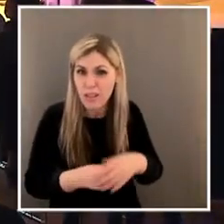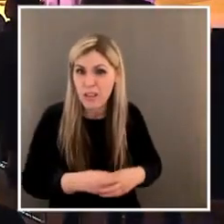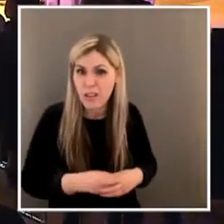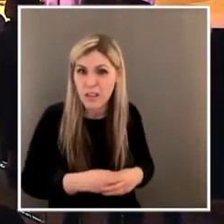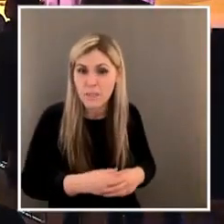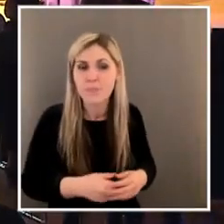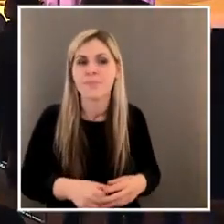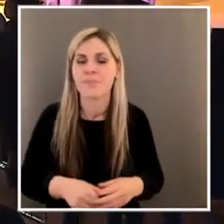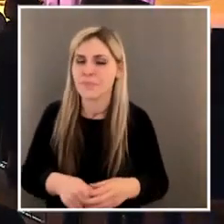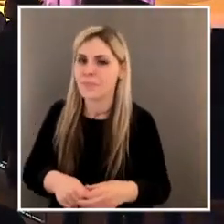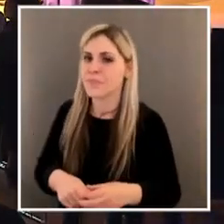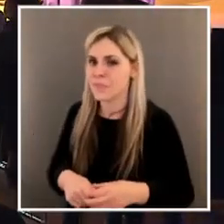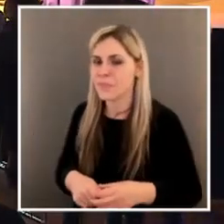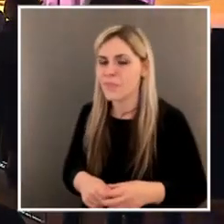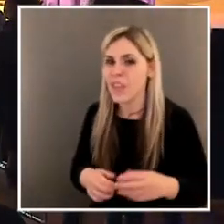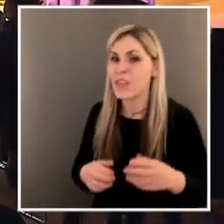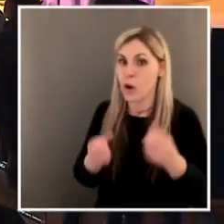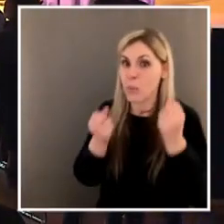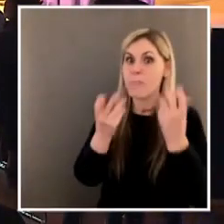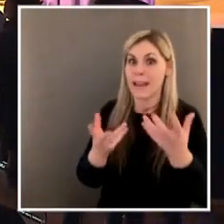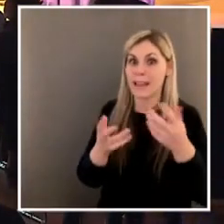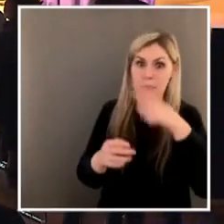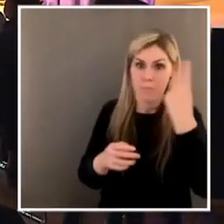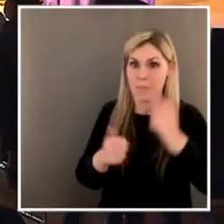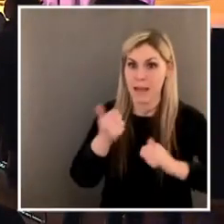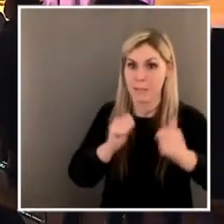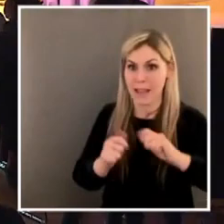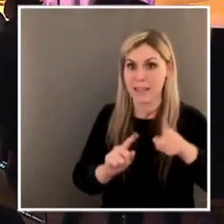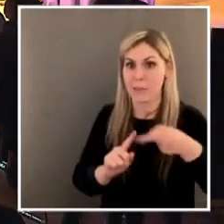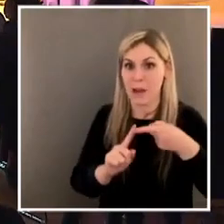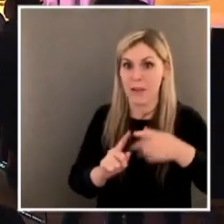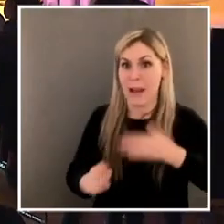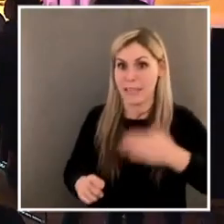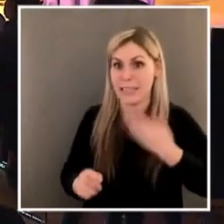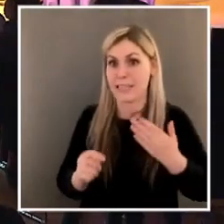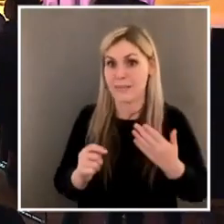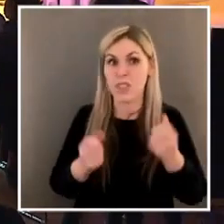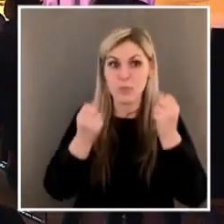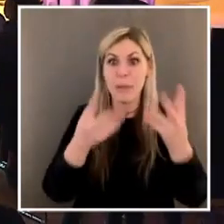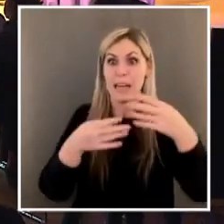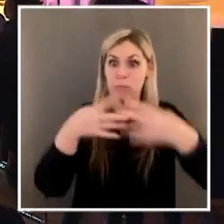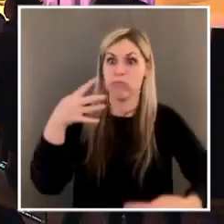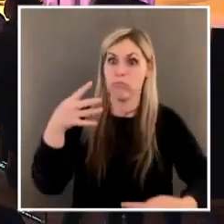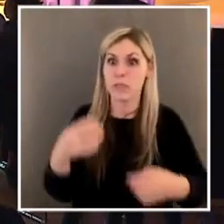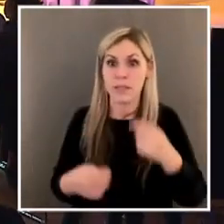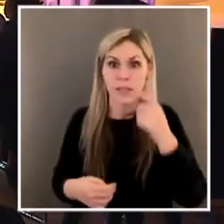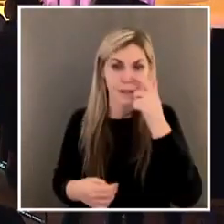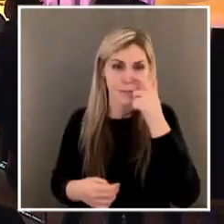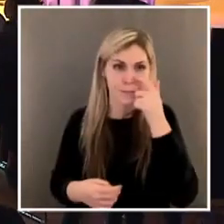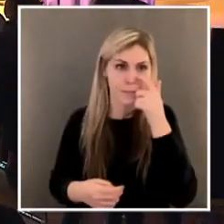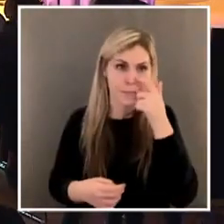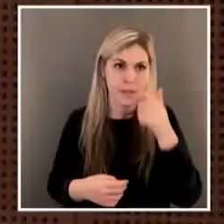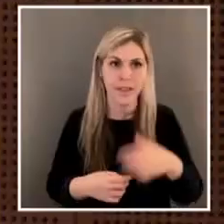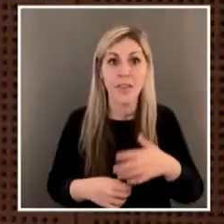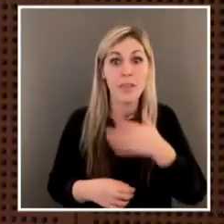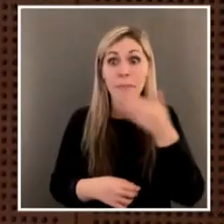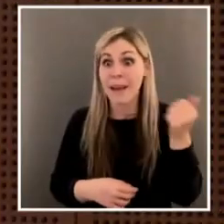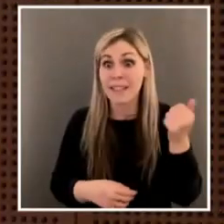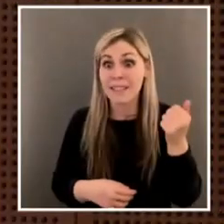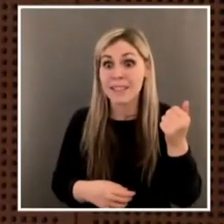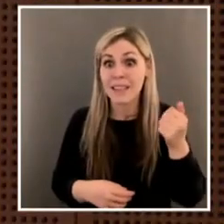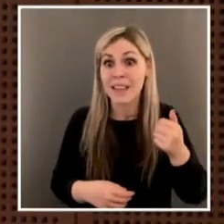There are lots of black plays about happiness. There are a lot of them. The best of them